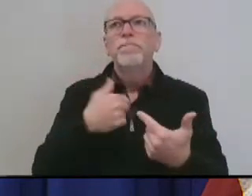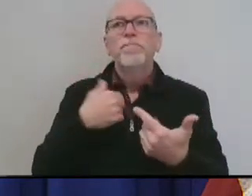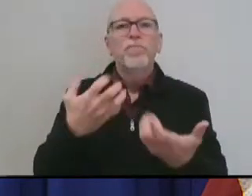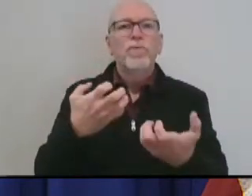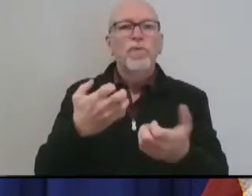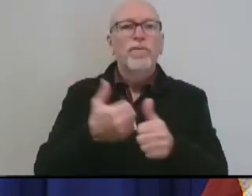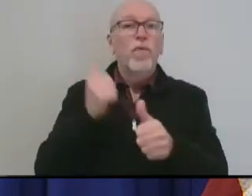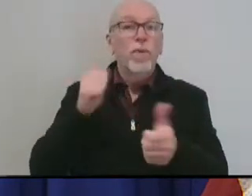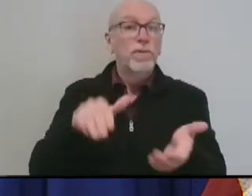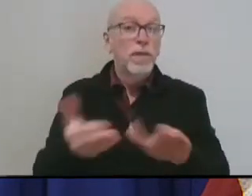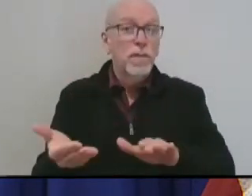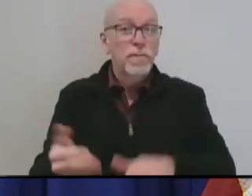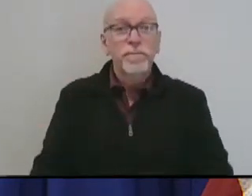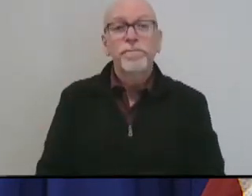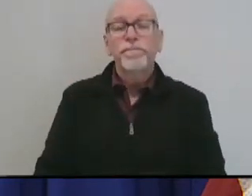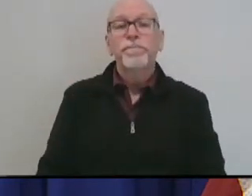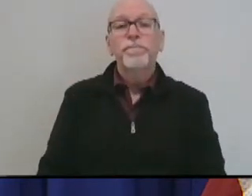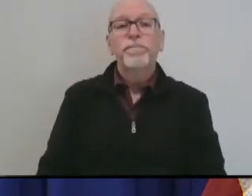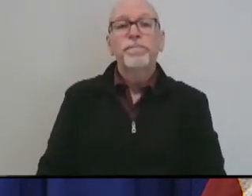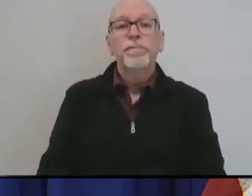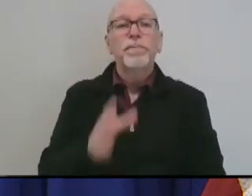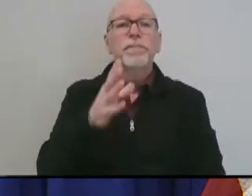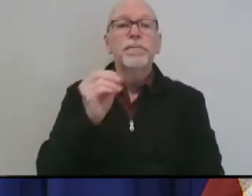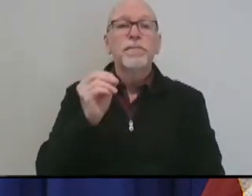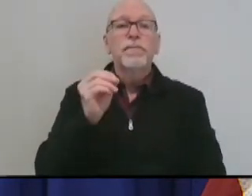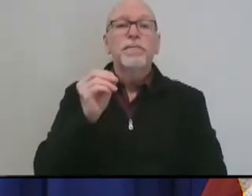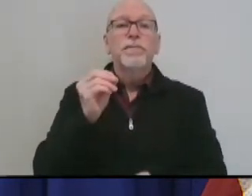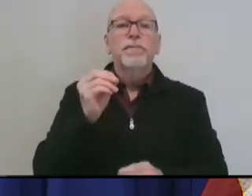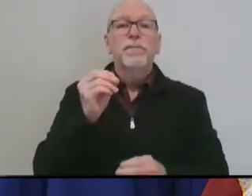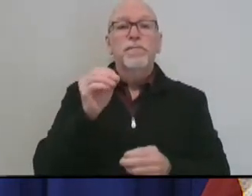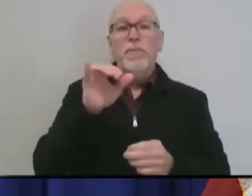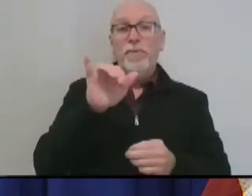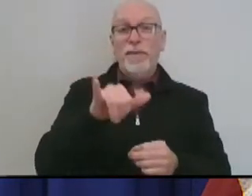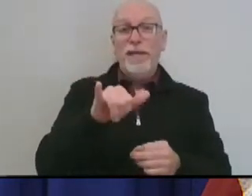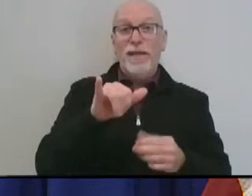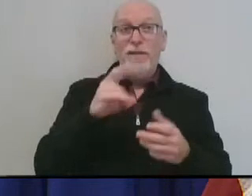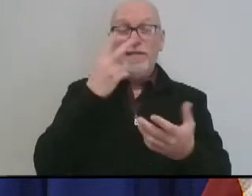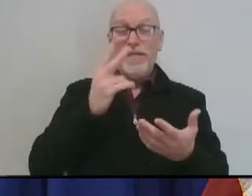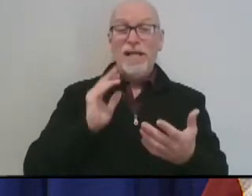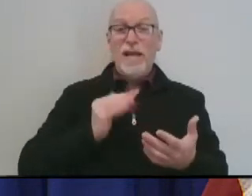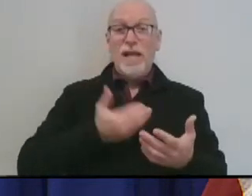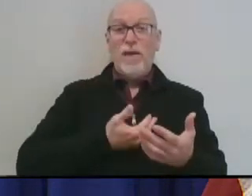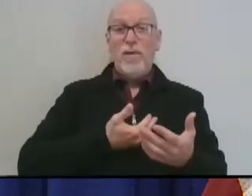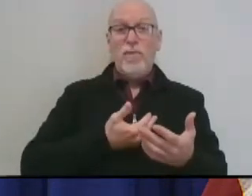death. And that has, in turn, when you look at our